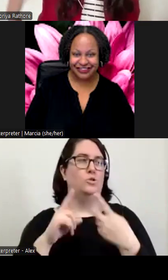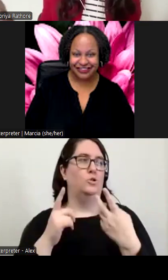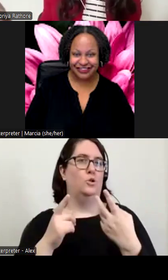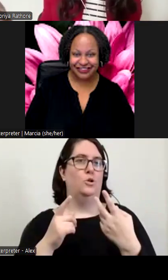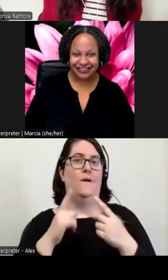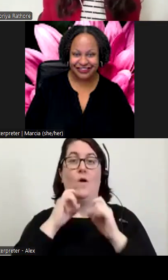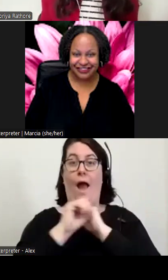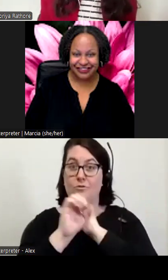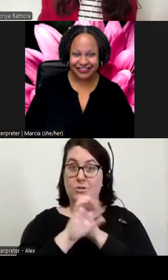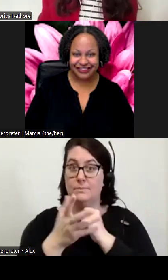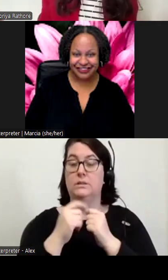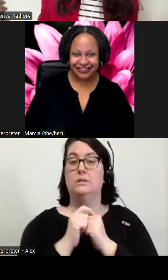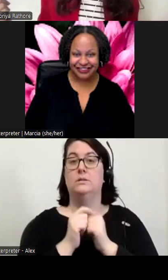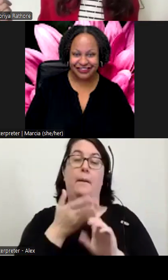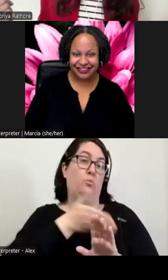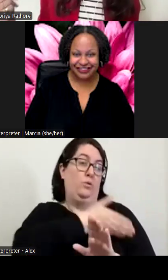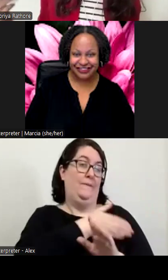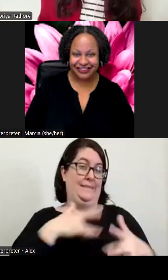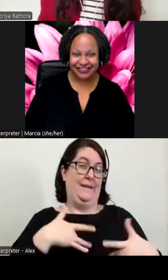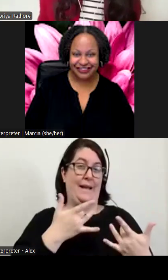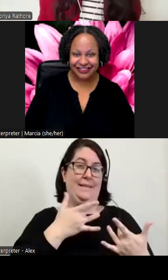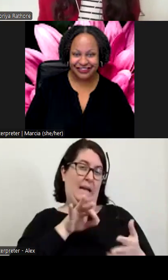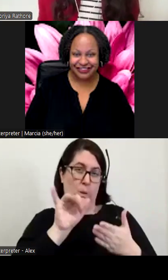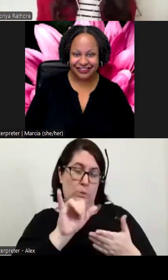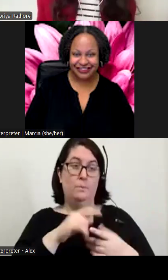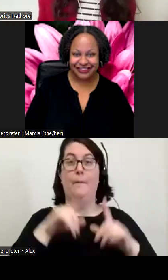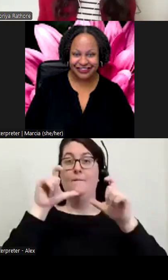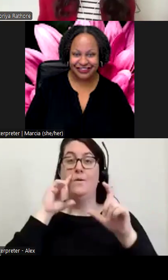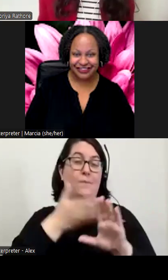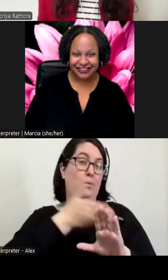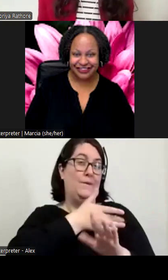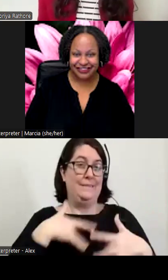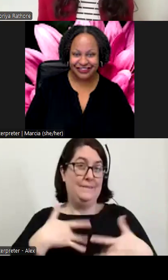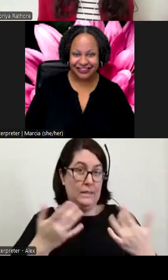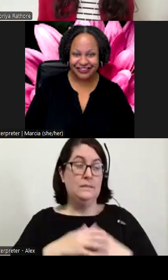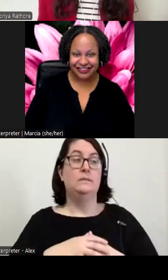to advertise your previous events, photos from your previous events,